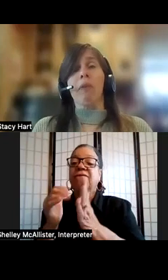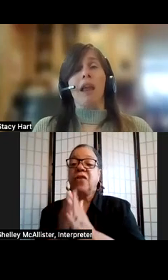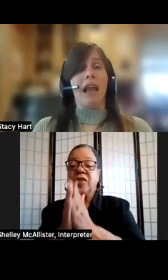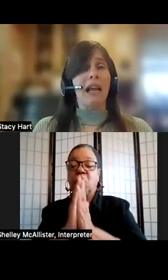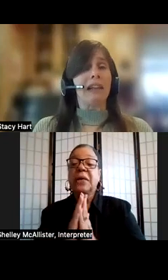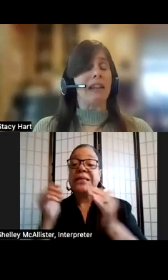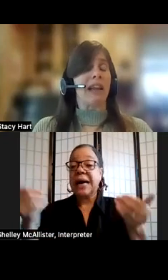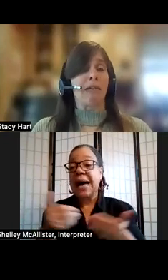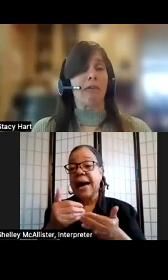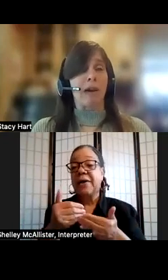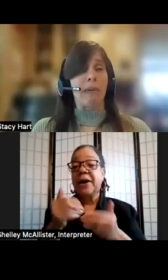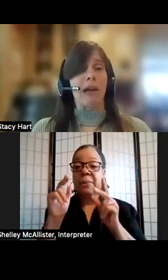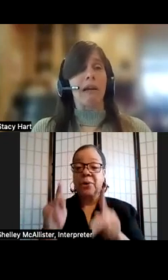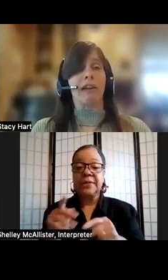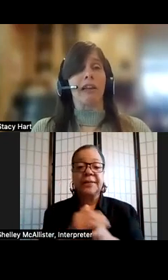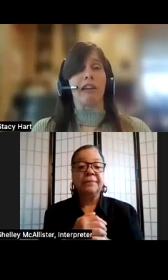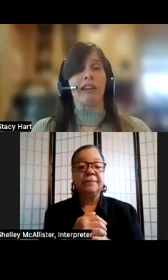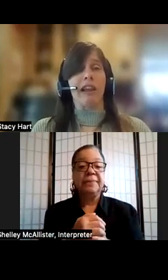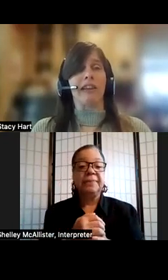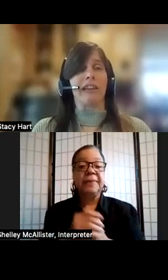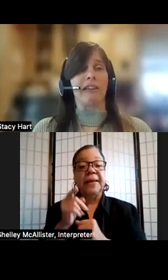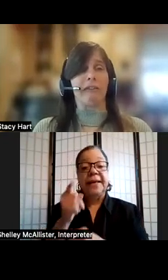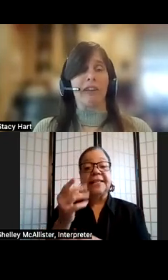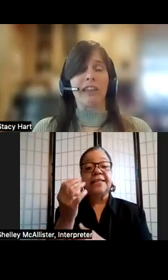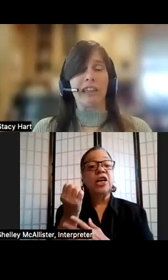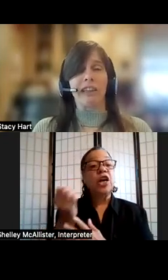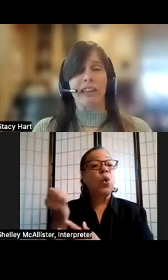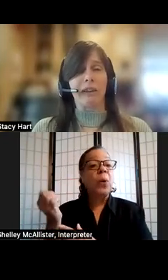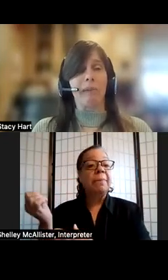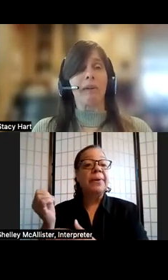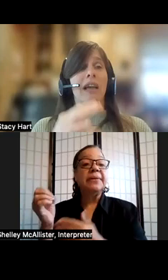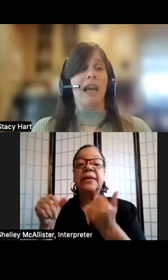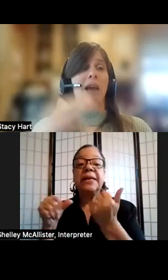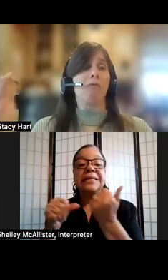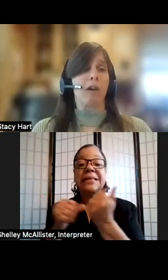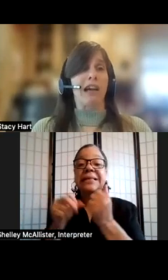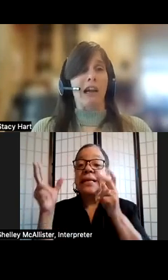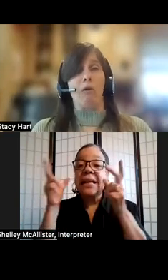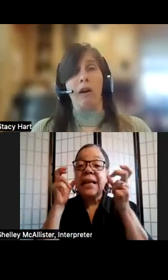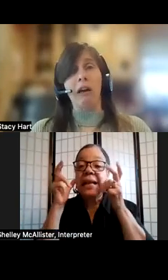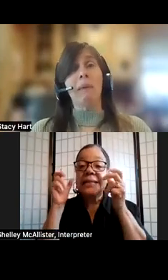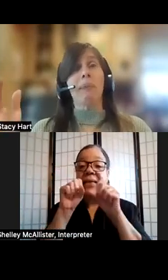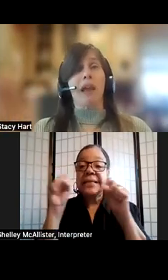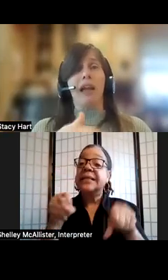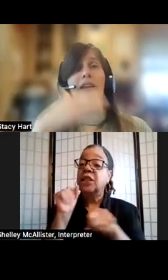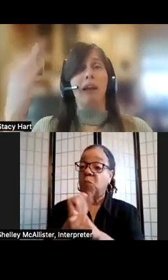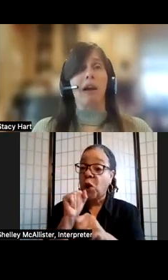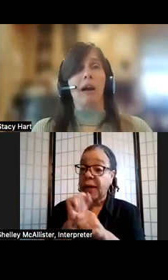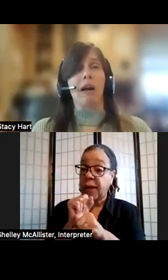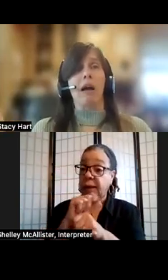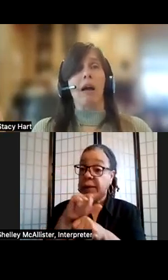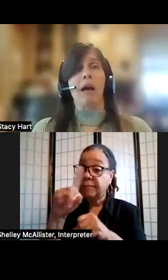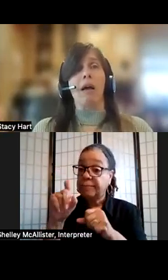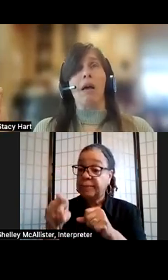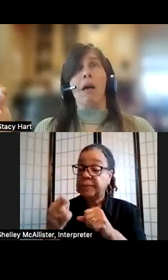someone? Is the equipment, such as the assistive listening systems, in working order? Is